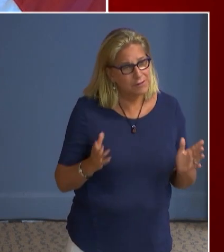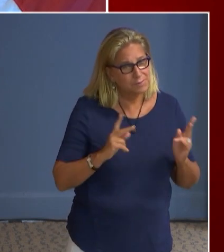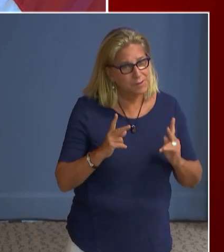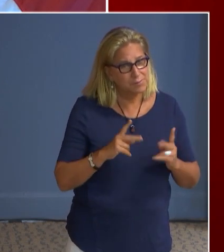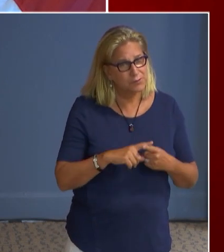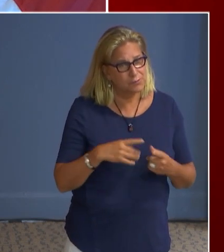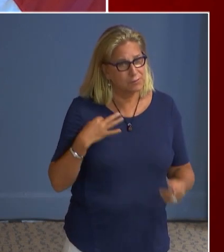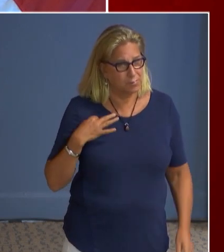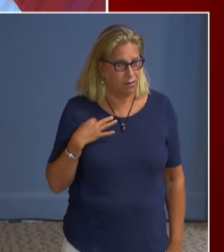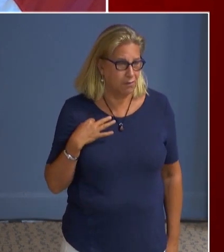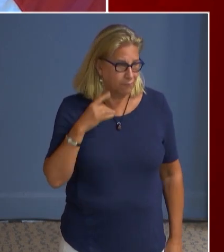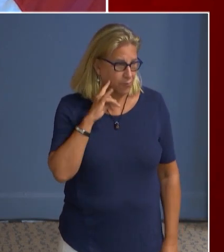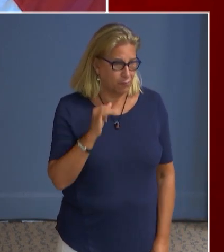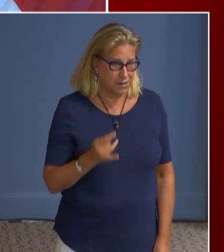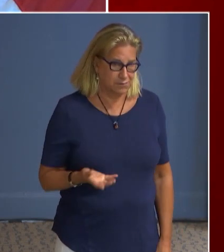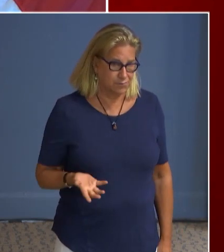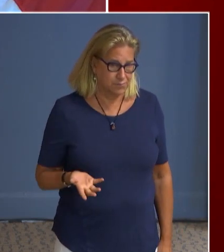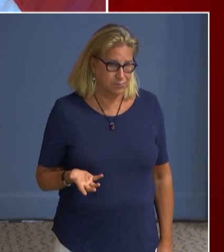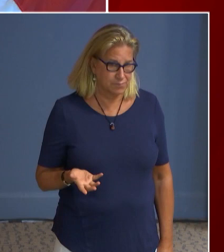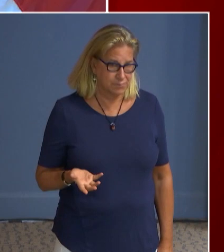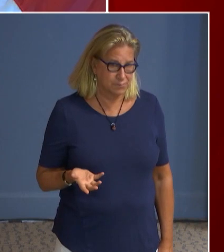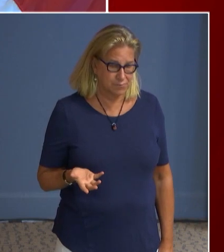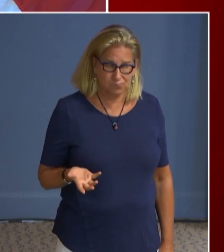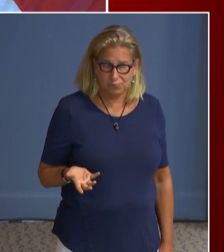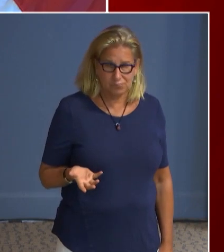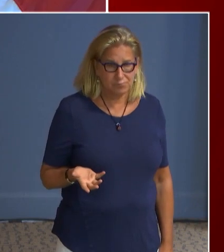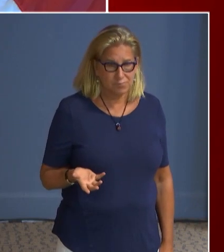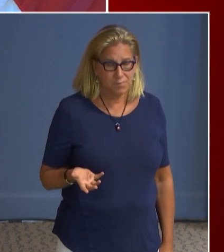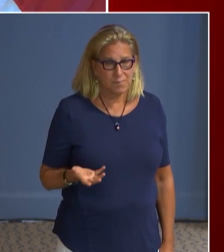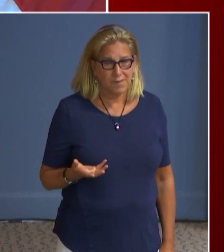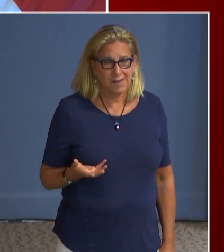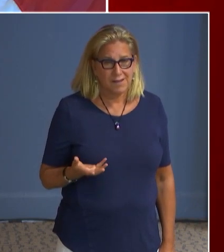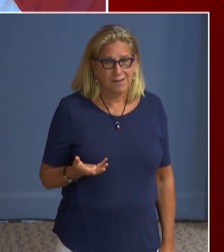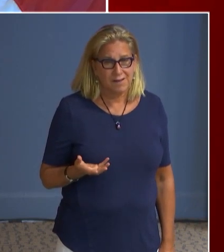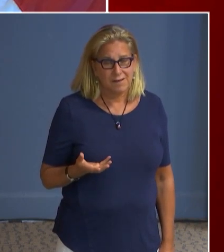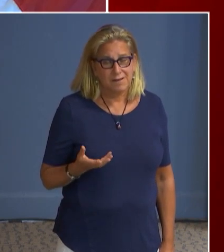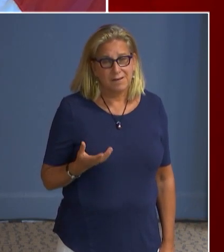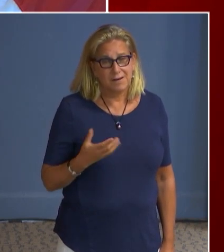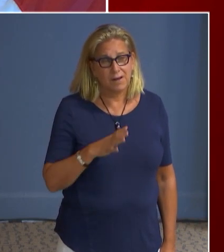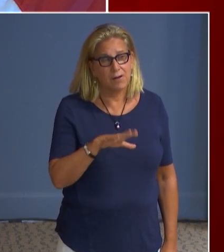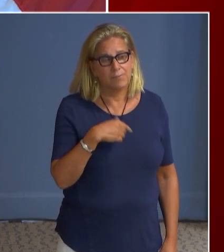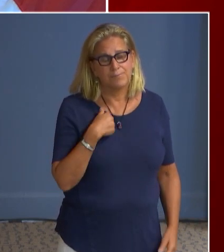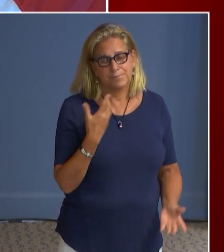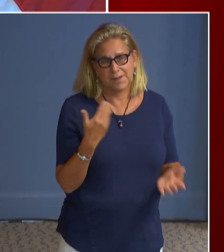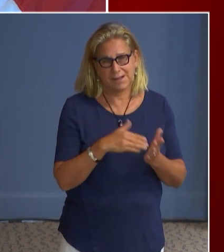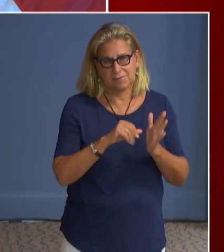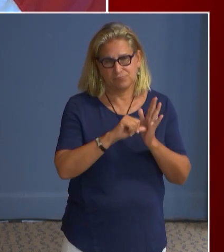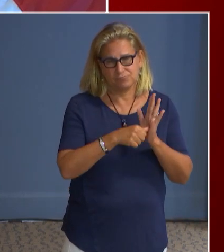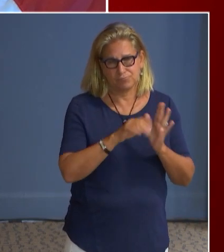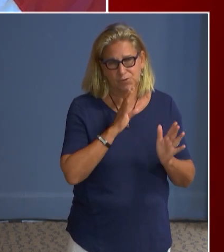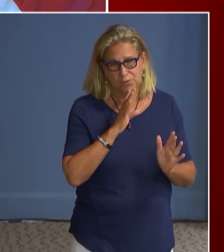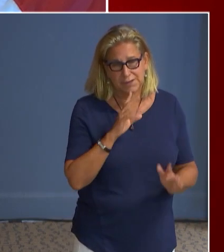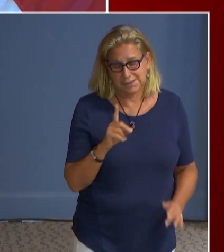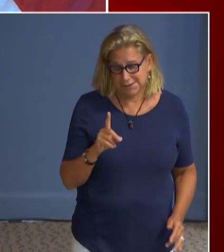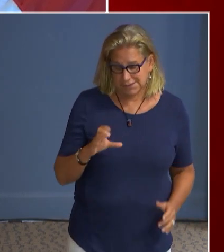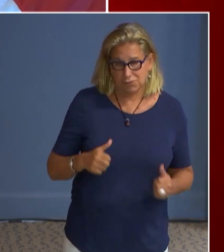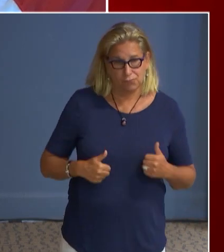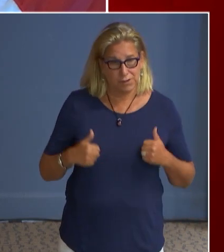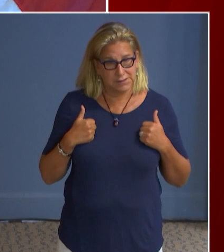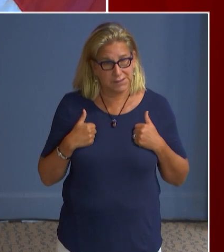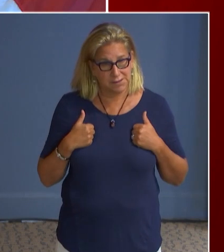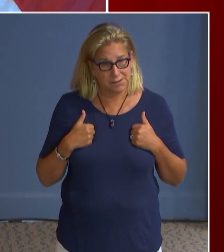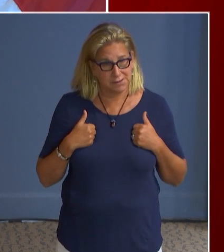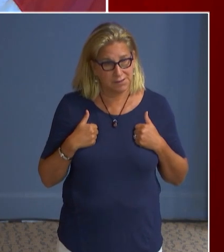them. Director Maxwell mentioned, but it bears repeating, that DC residents have a